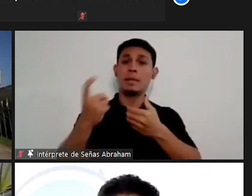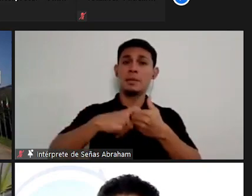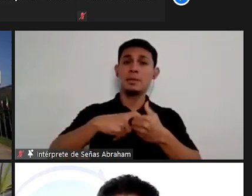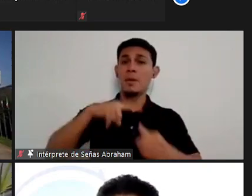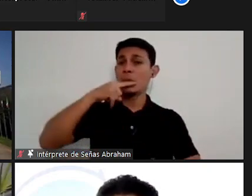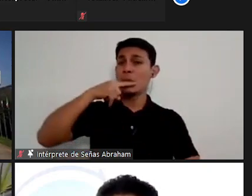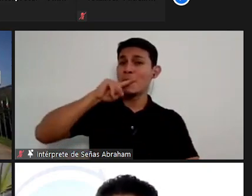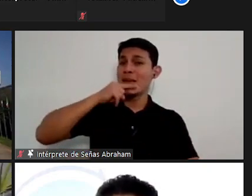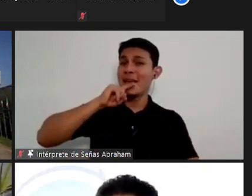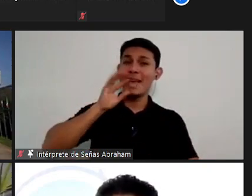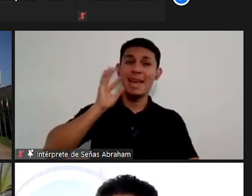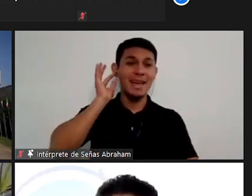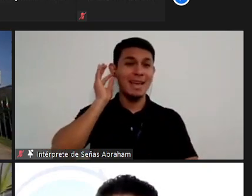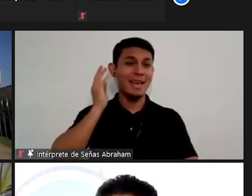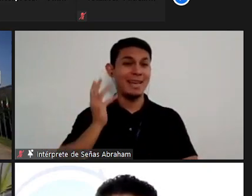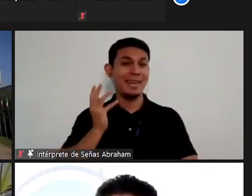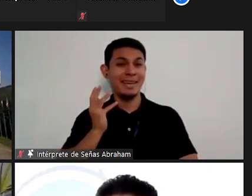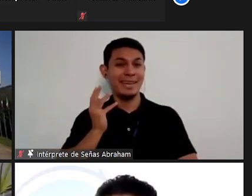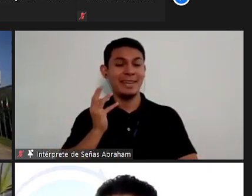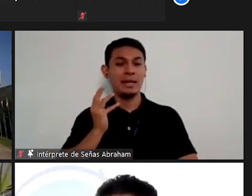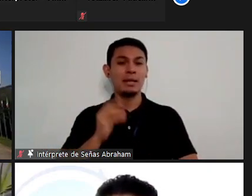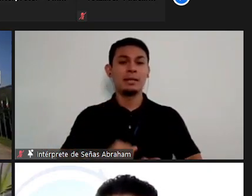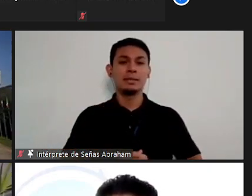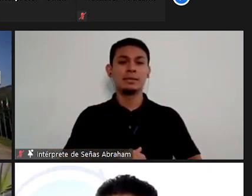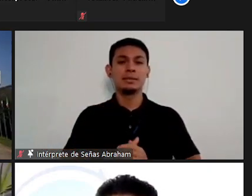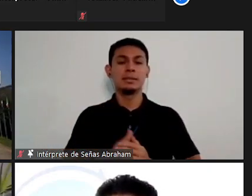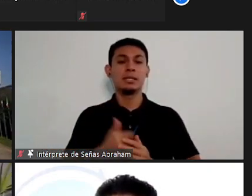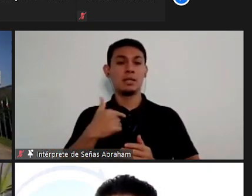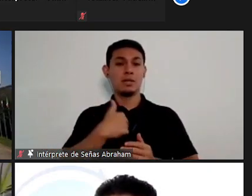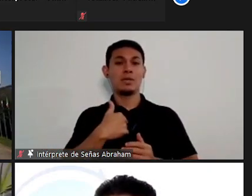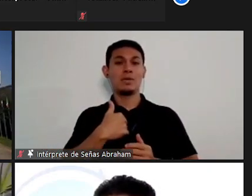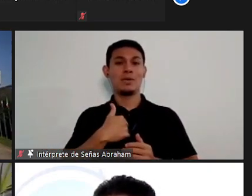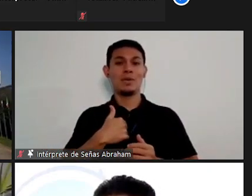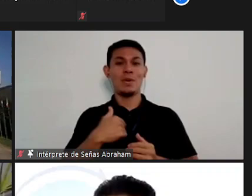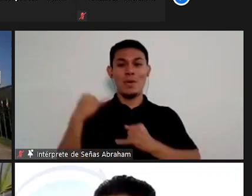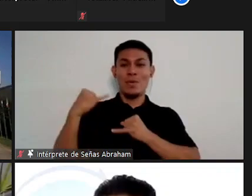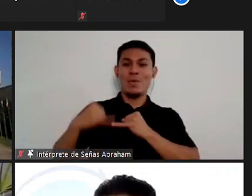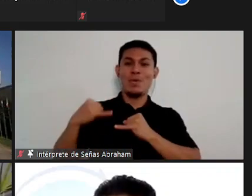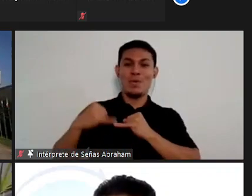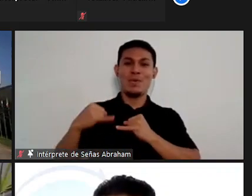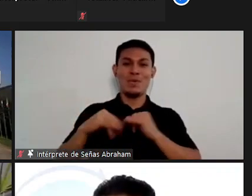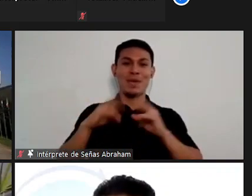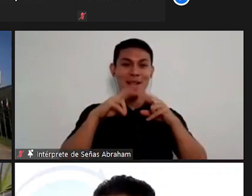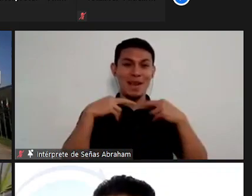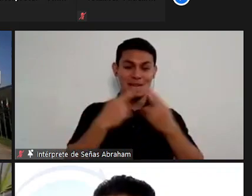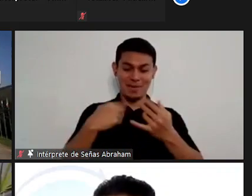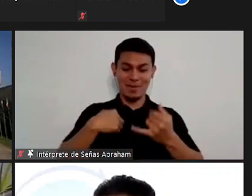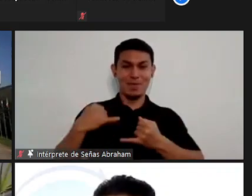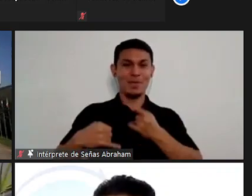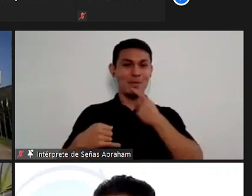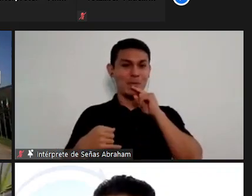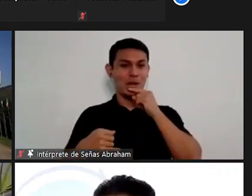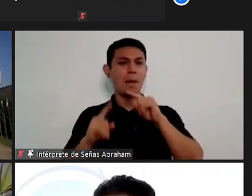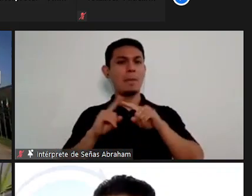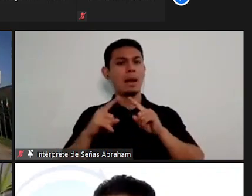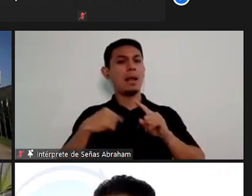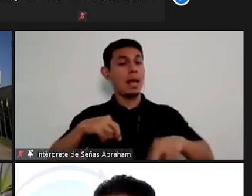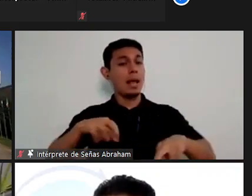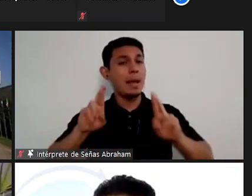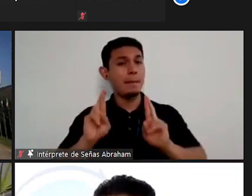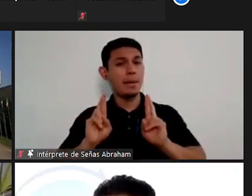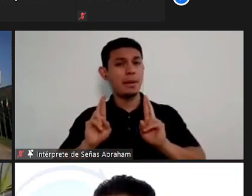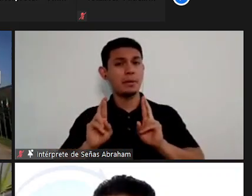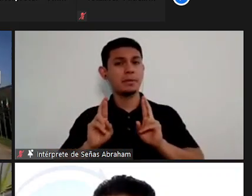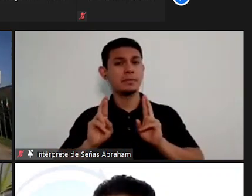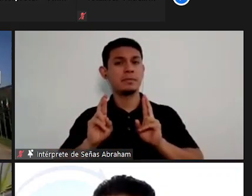the involvement of women which is very important and i see that i am the woman in the